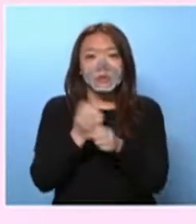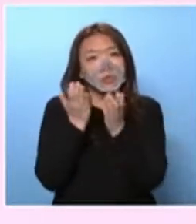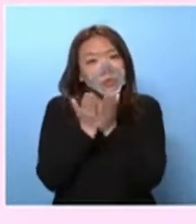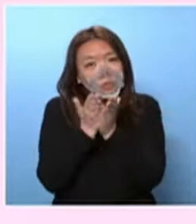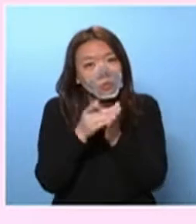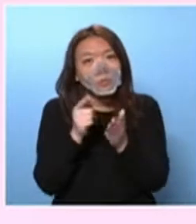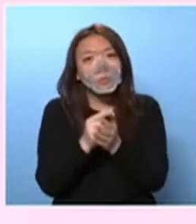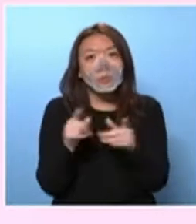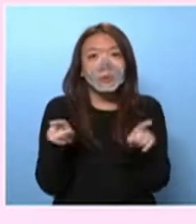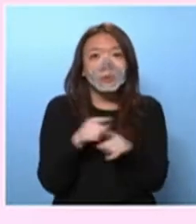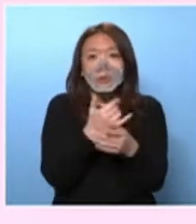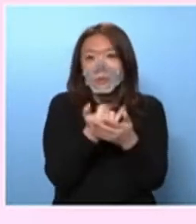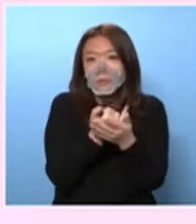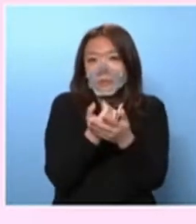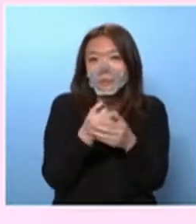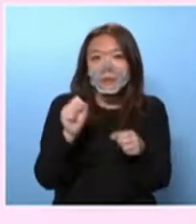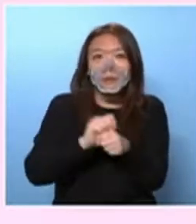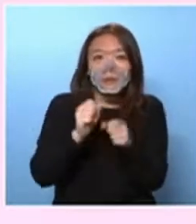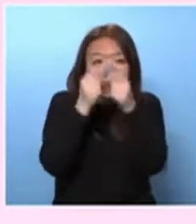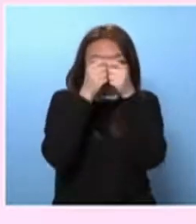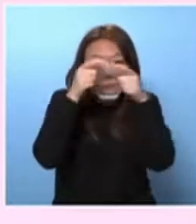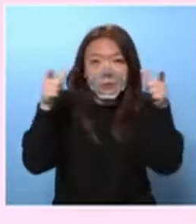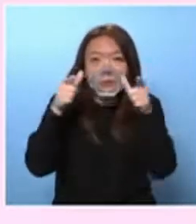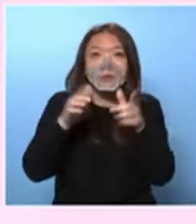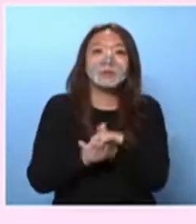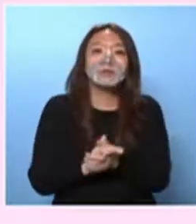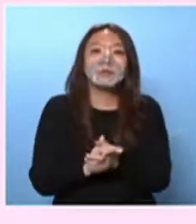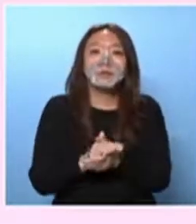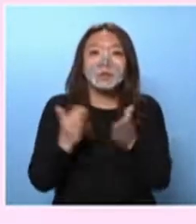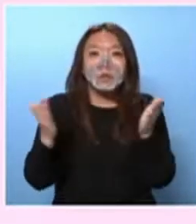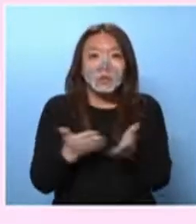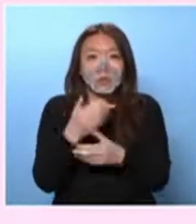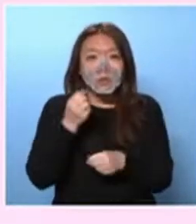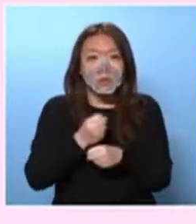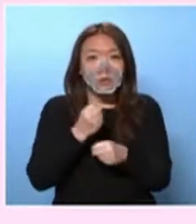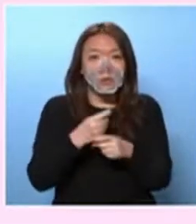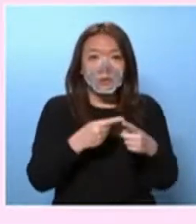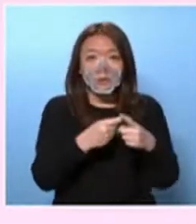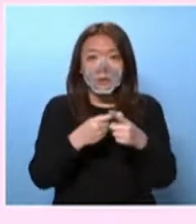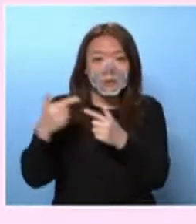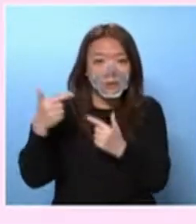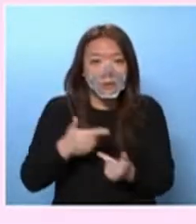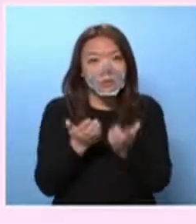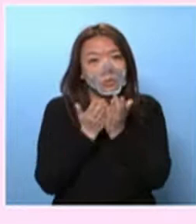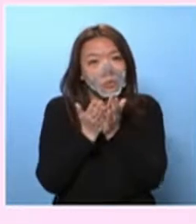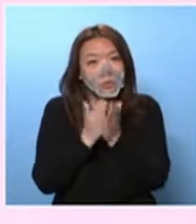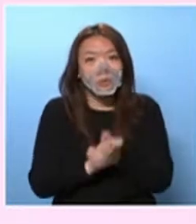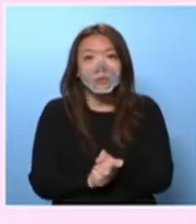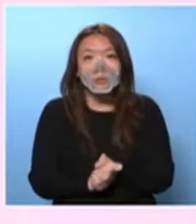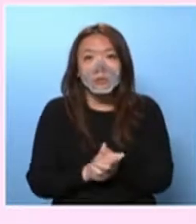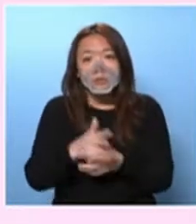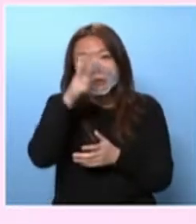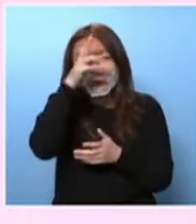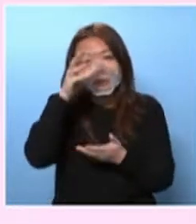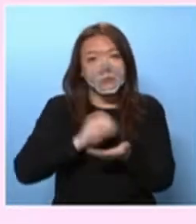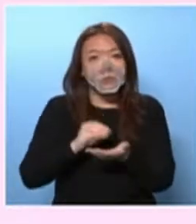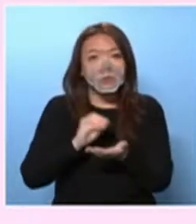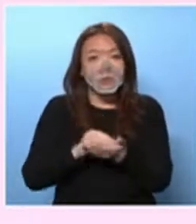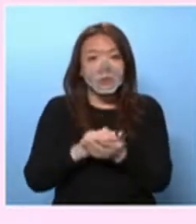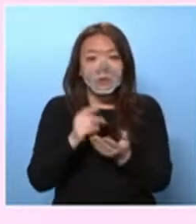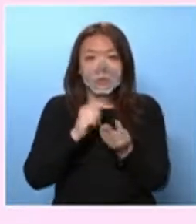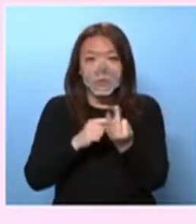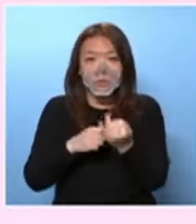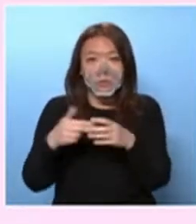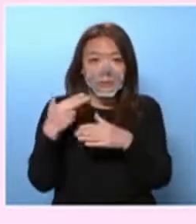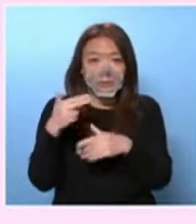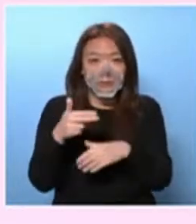VTC, to facilitate workplace learning and assessment, broaden learners' horizon, and encourage continuing education among the working